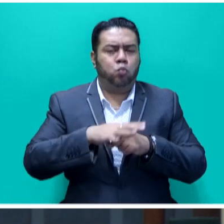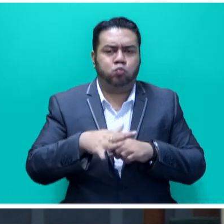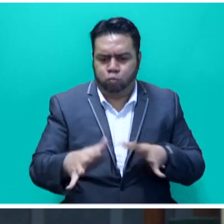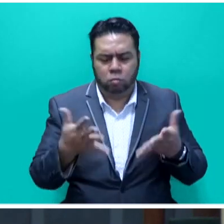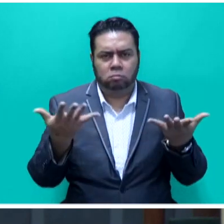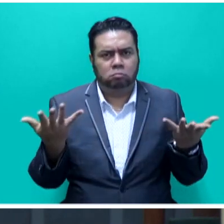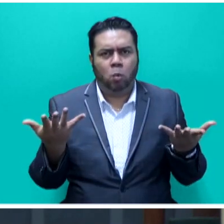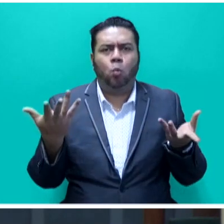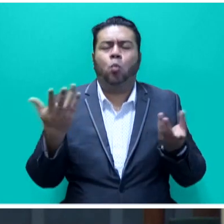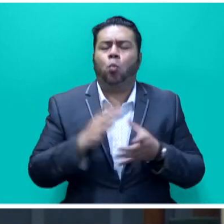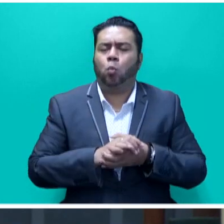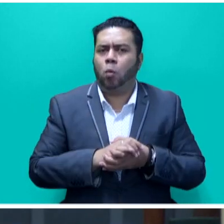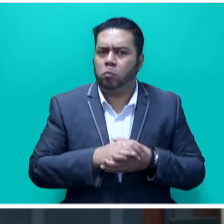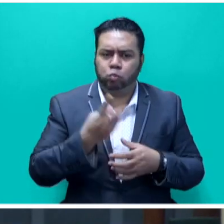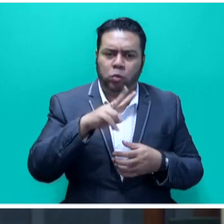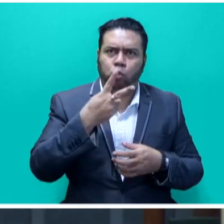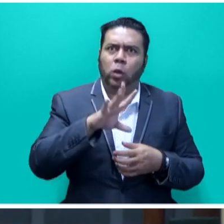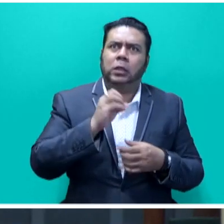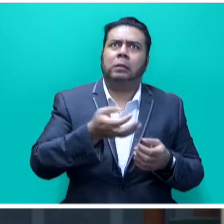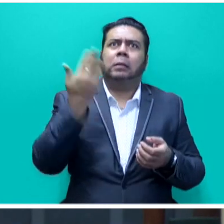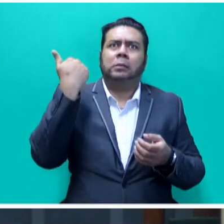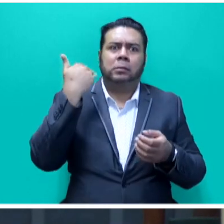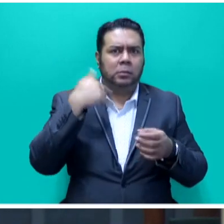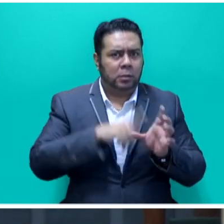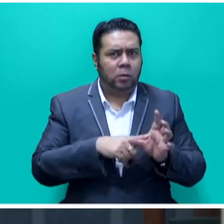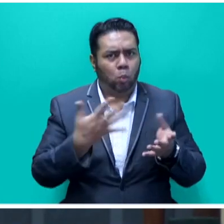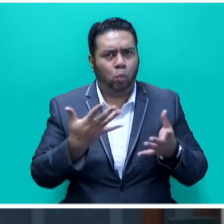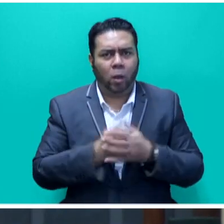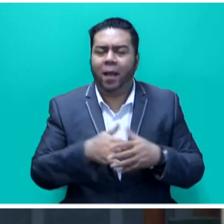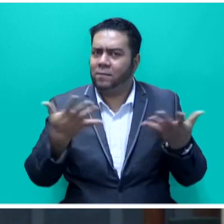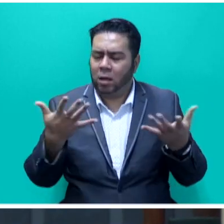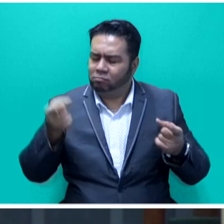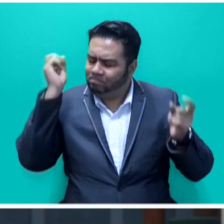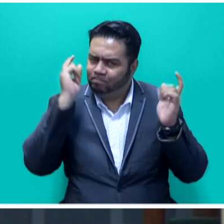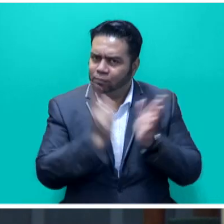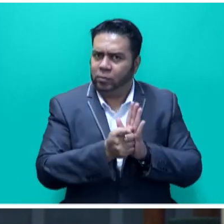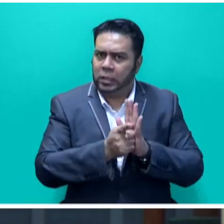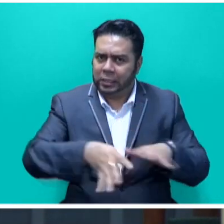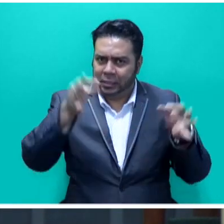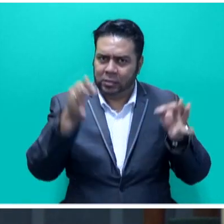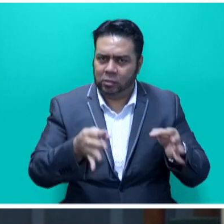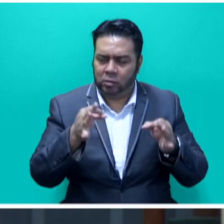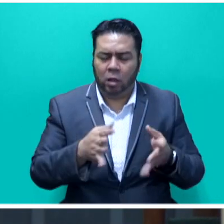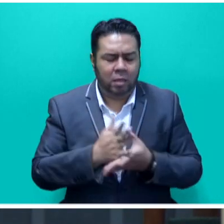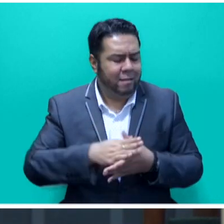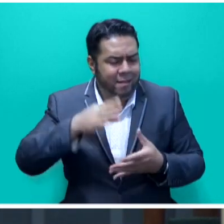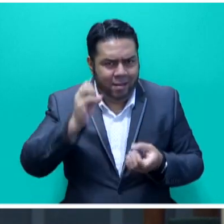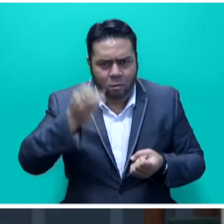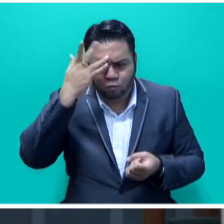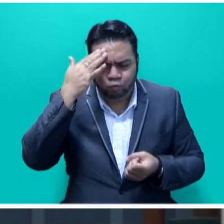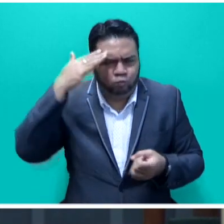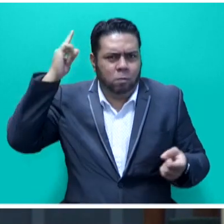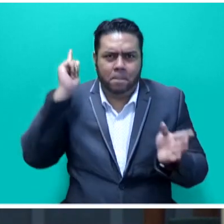were faced since early 2020, a situation that demanded quick decisions, a situation that demanded critical thinking,